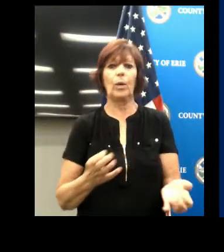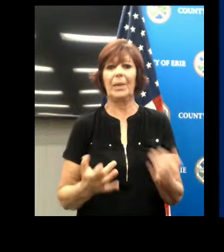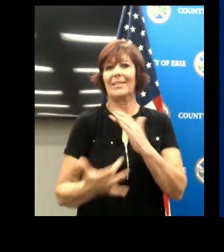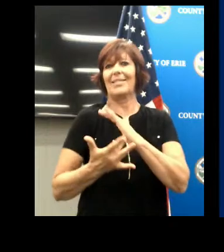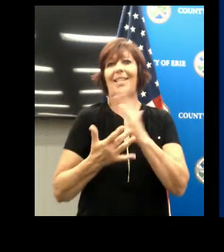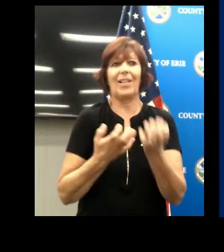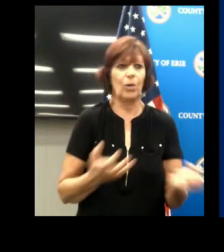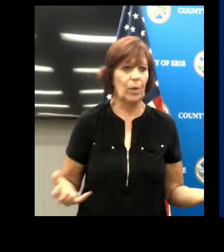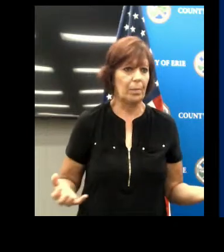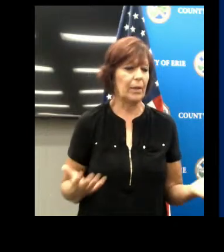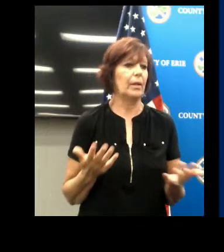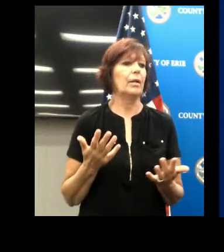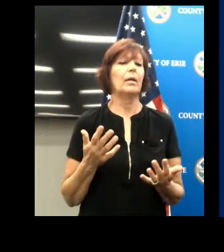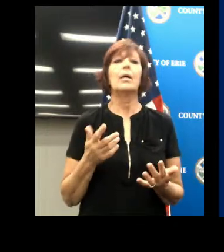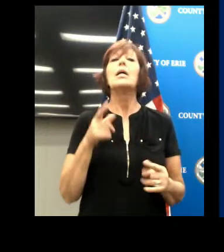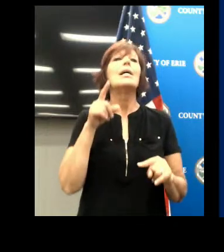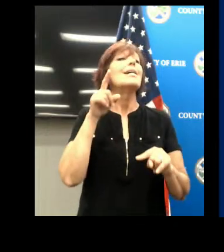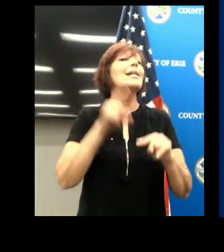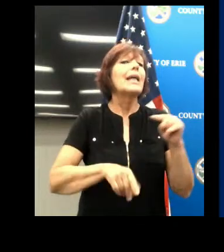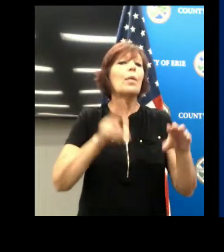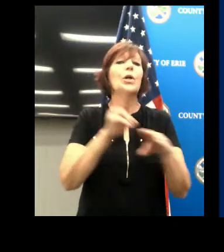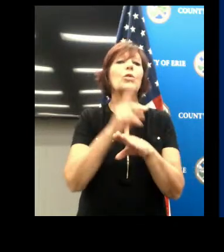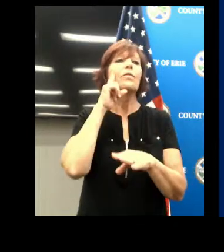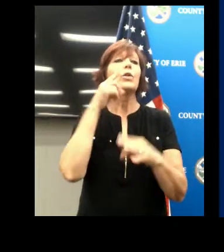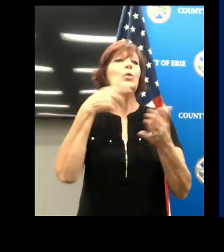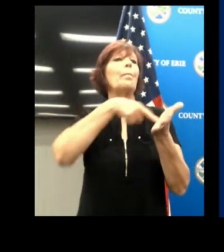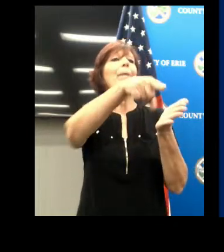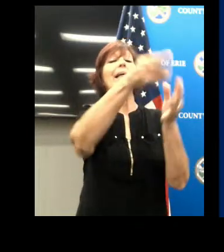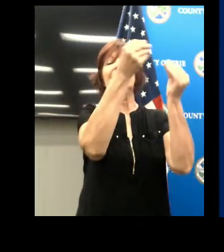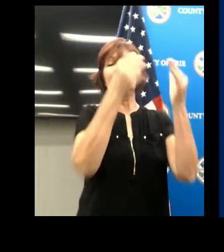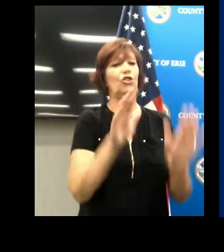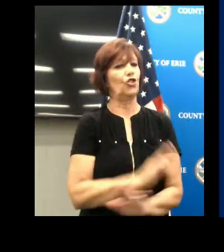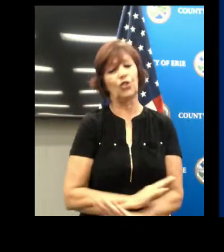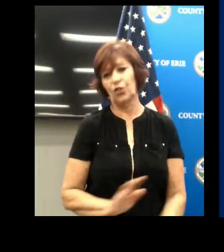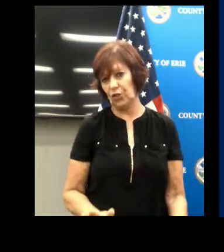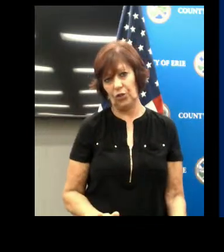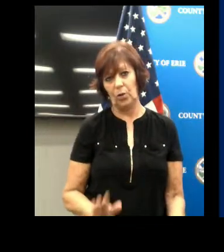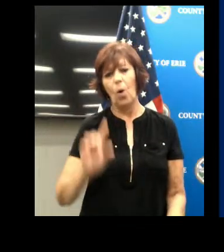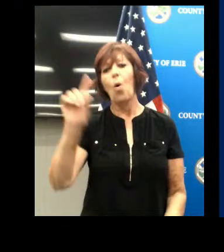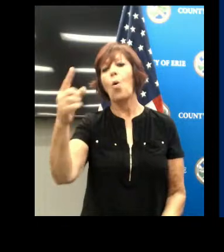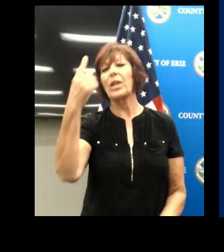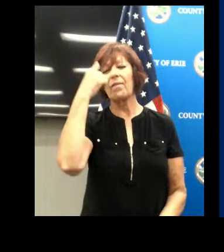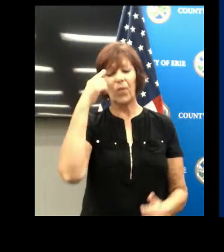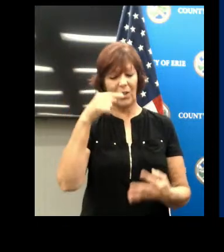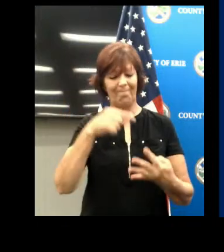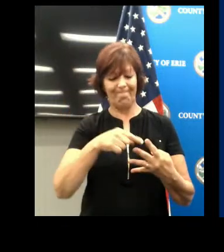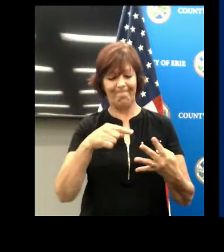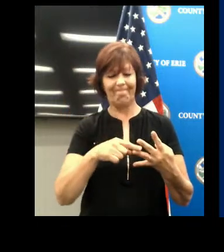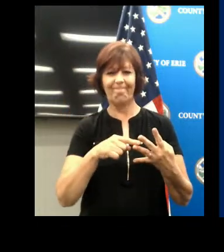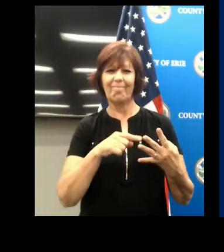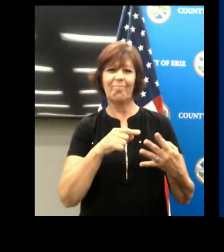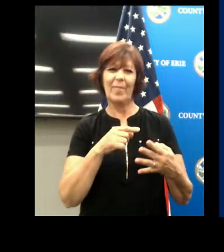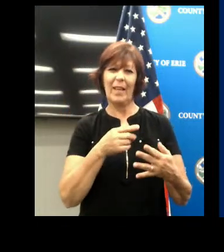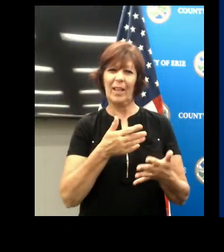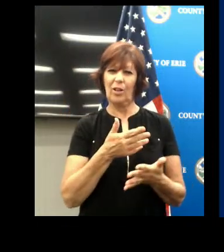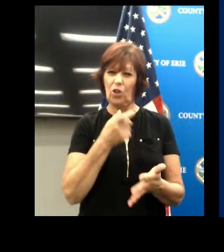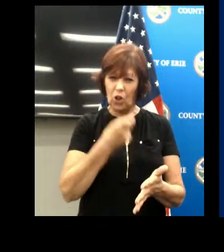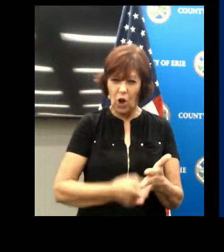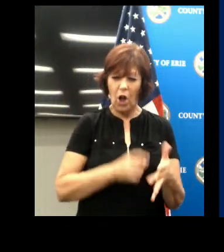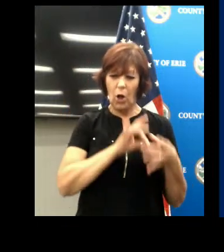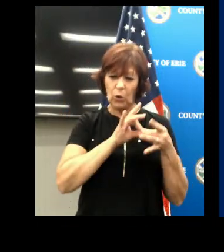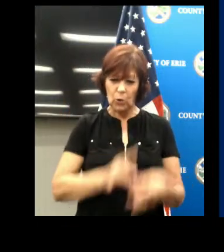equipment for remote learning. Cannot be used for teacher salaries and things like that. It can only be used for sort of these hard costs associated with it that were